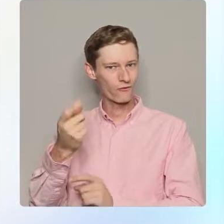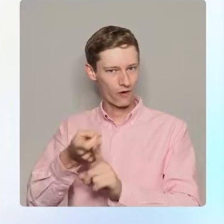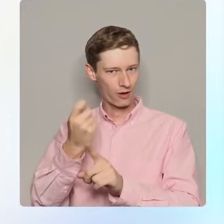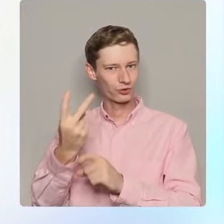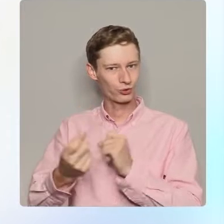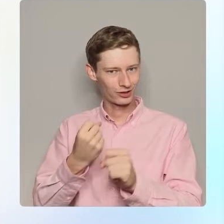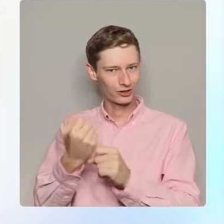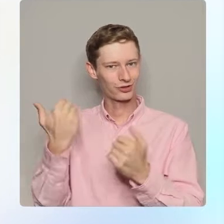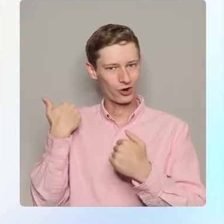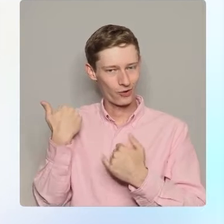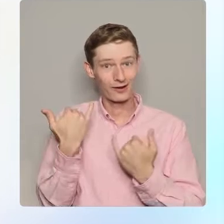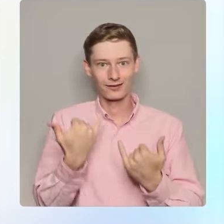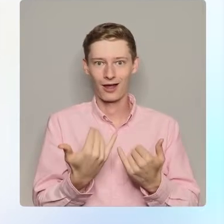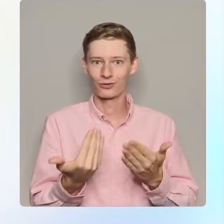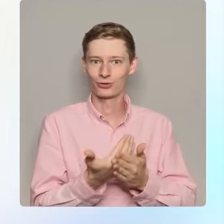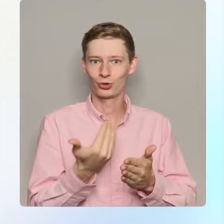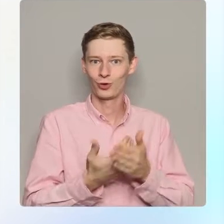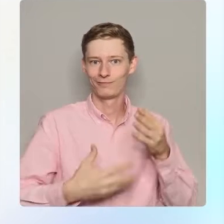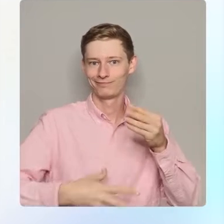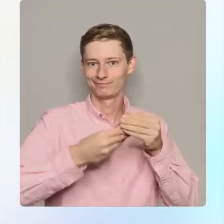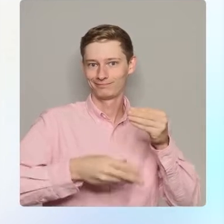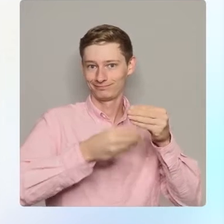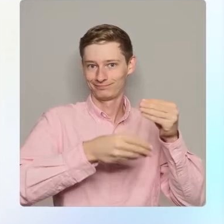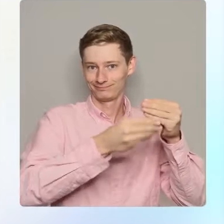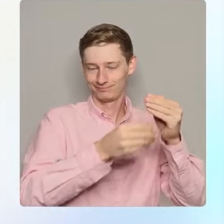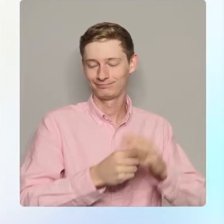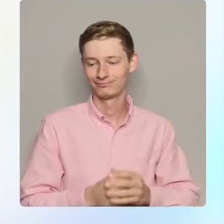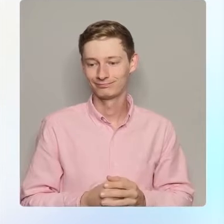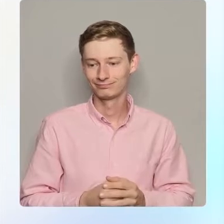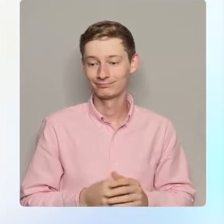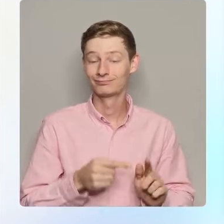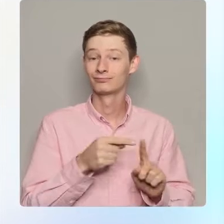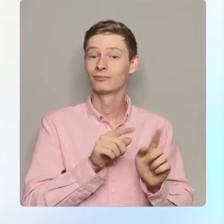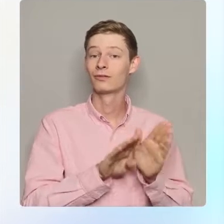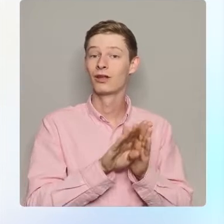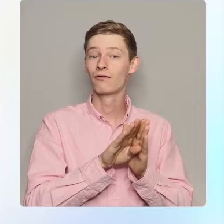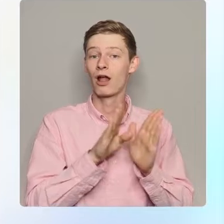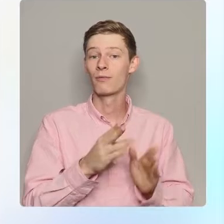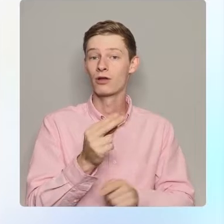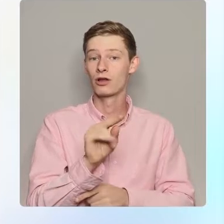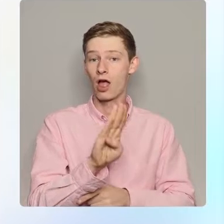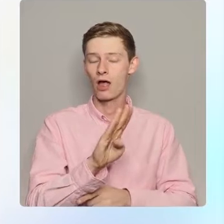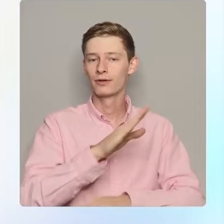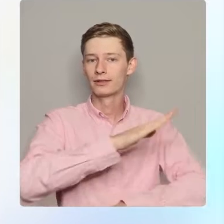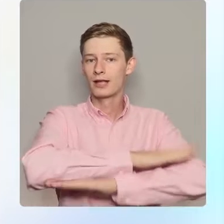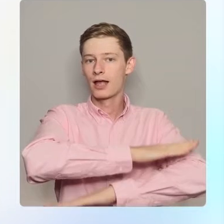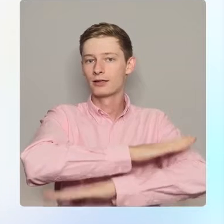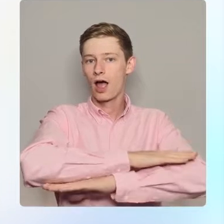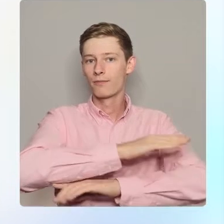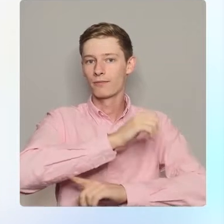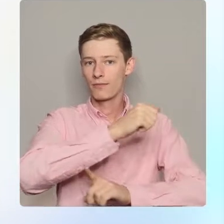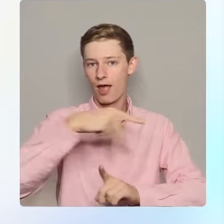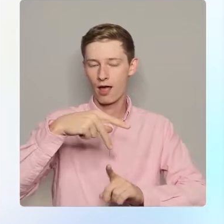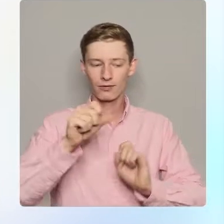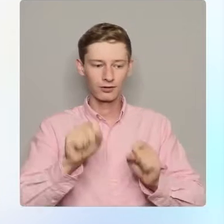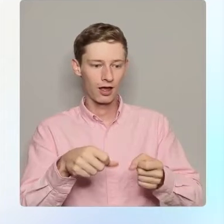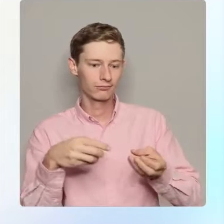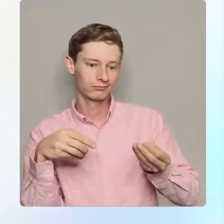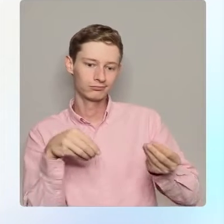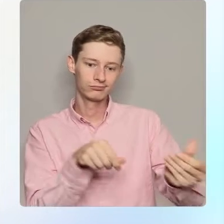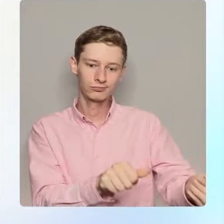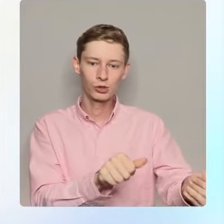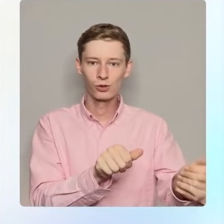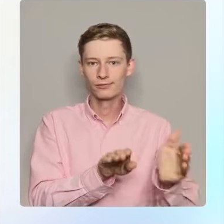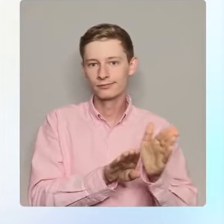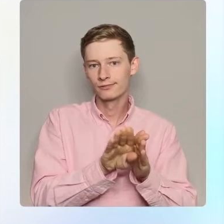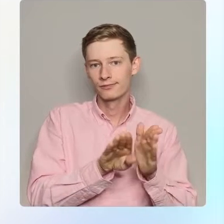exciting features that I'll share more about in a bit. The Developer Hub is a desktop app that is designed to streamline the MetaQuest development